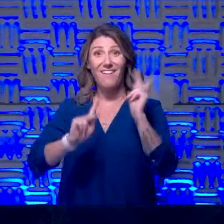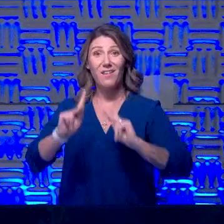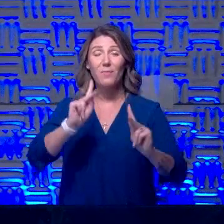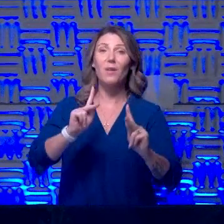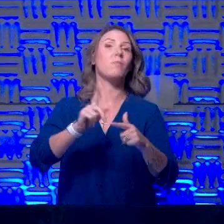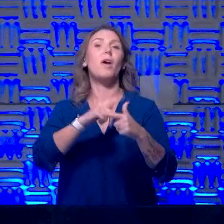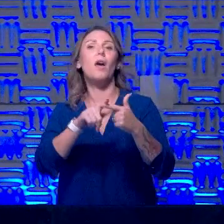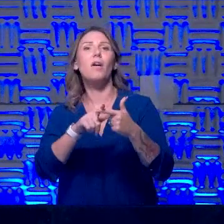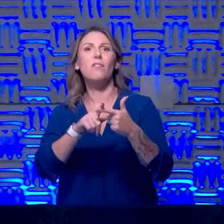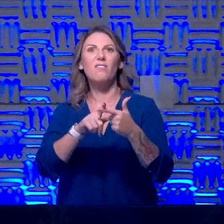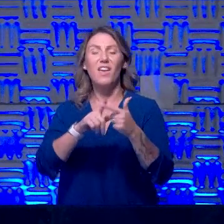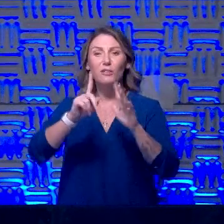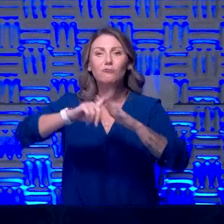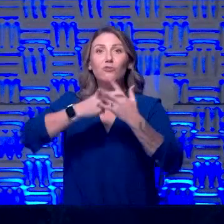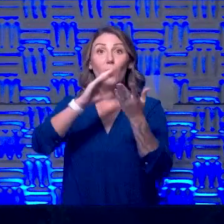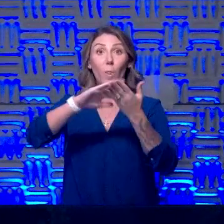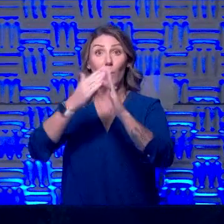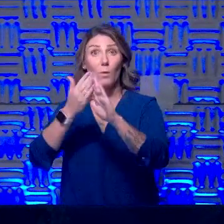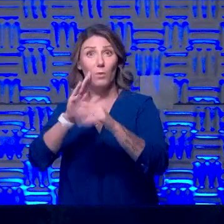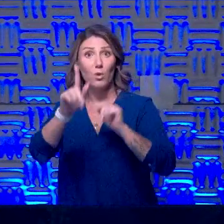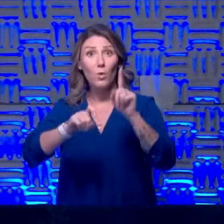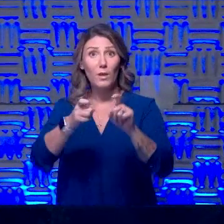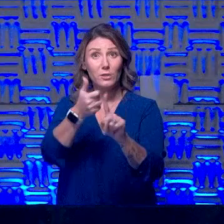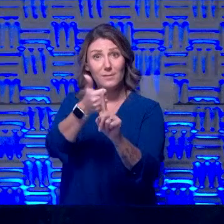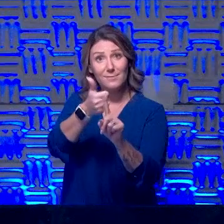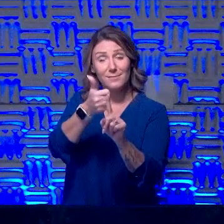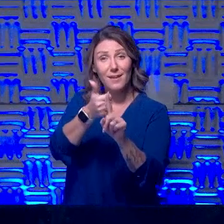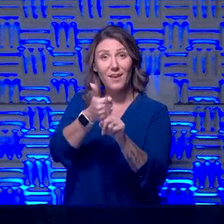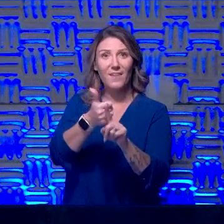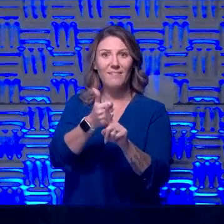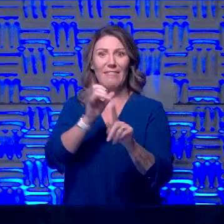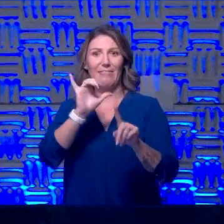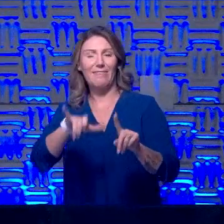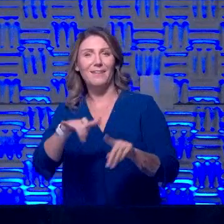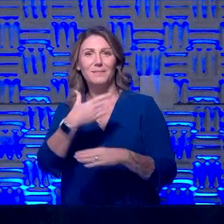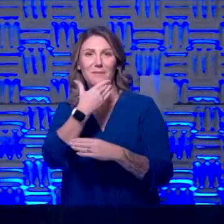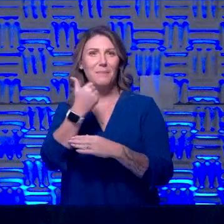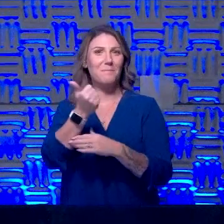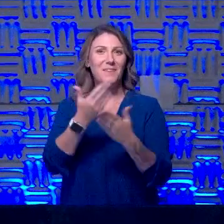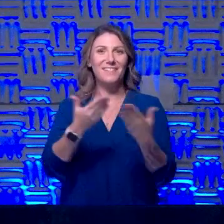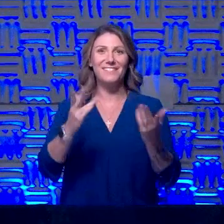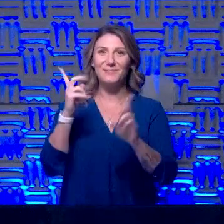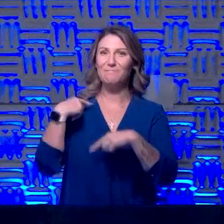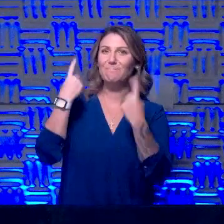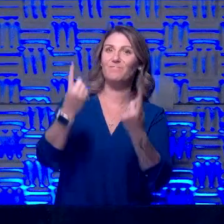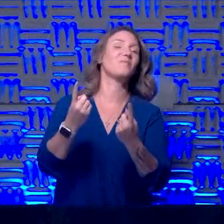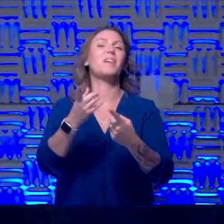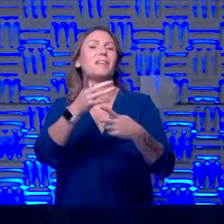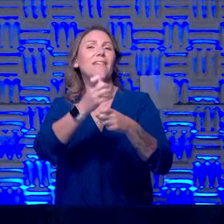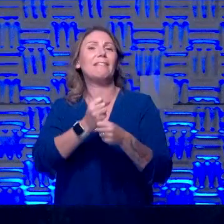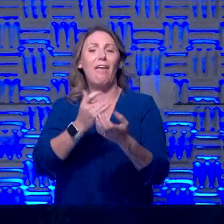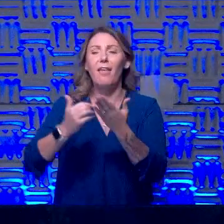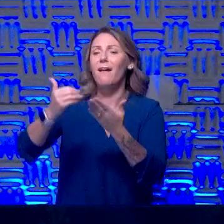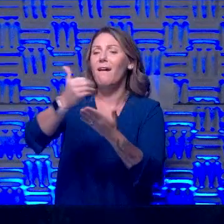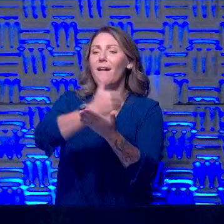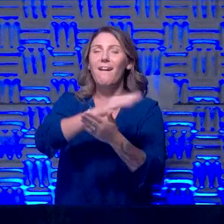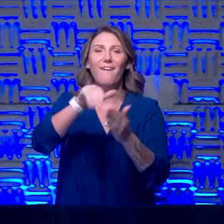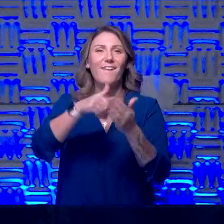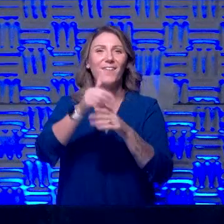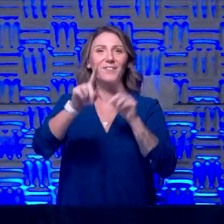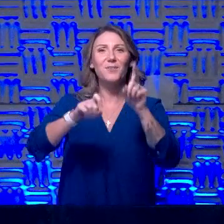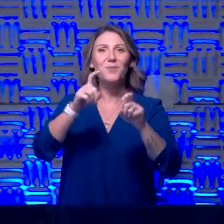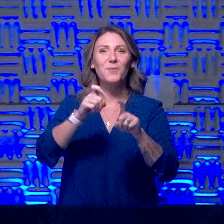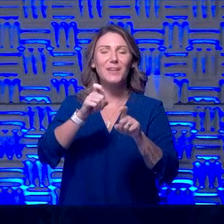having questions from our community itself. And I think that's been perhaps one of the best things we've done, is to be able to get questions from all of you, our